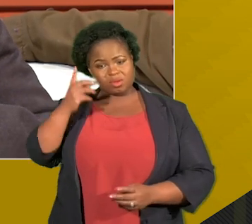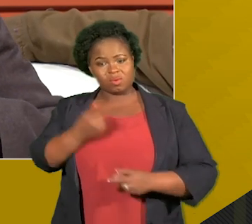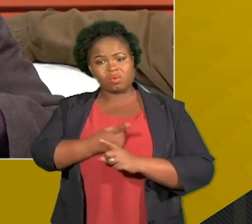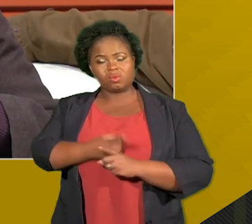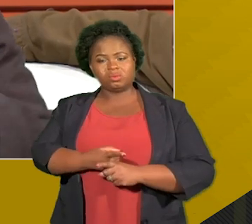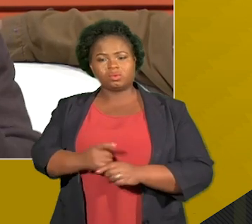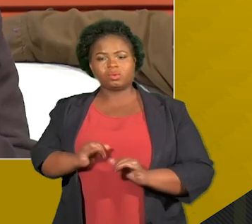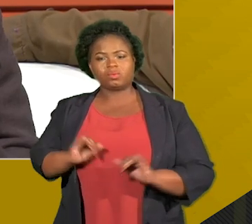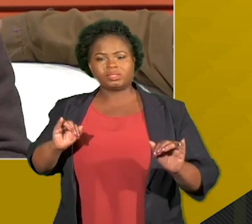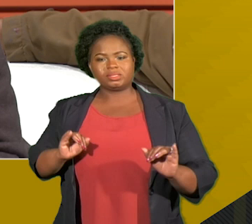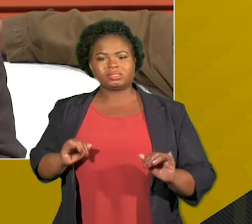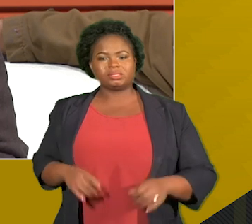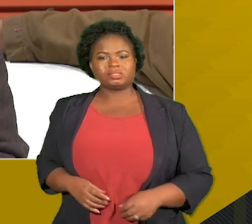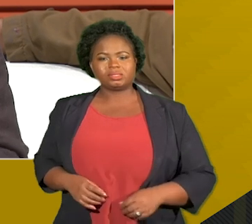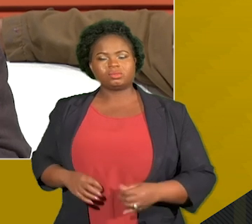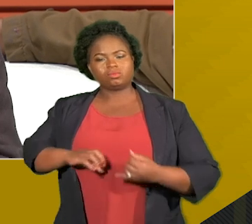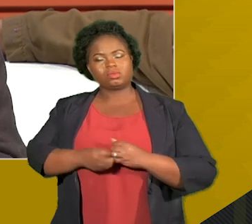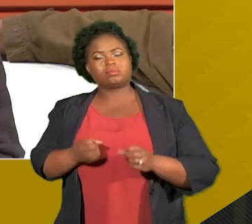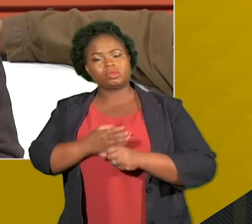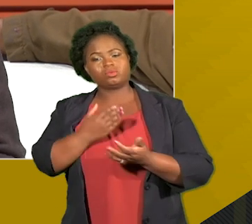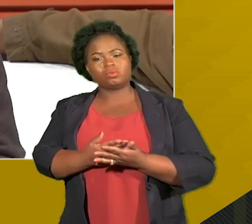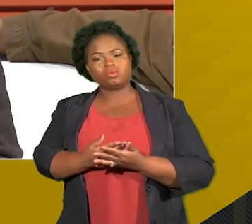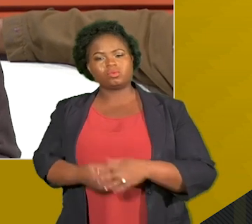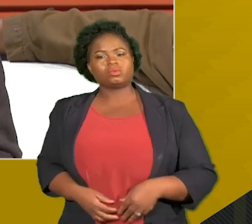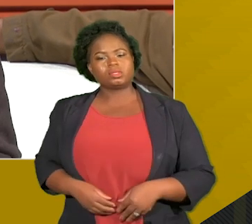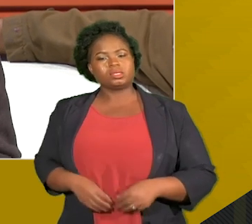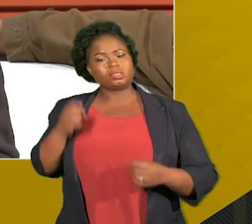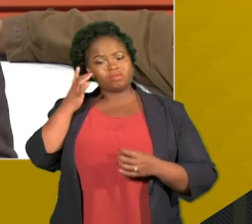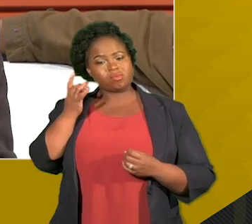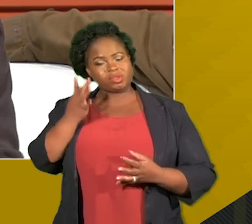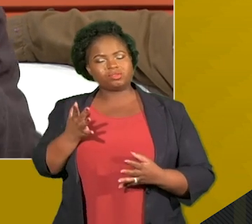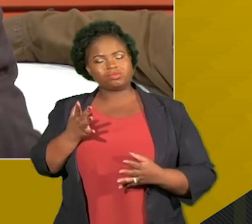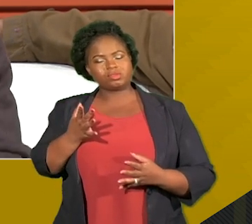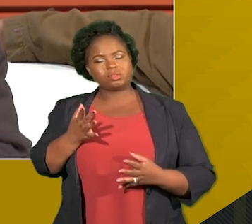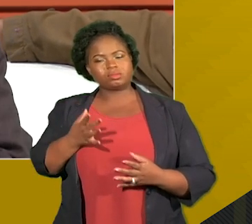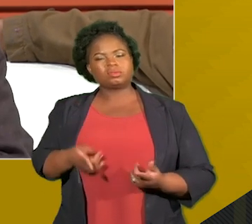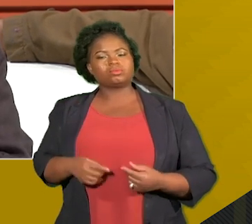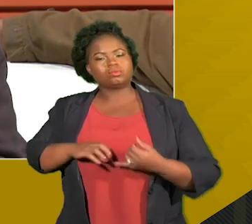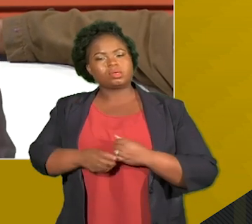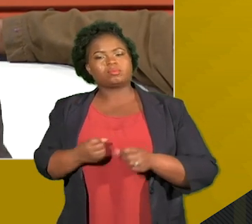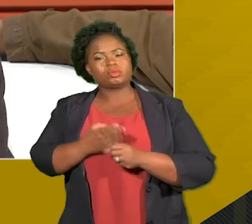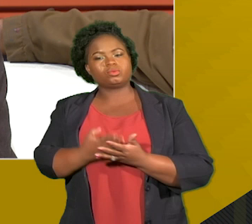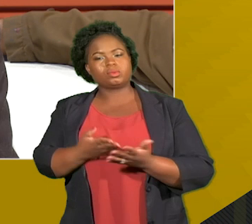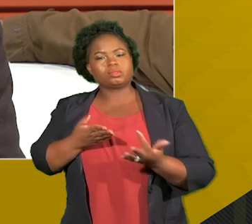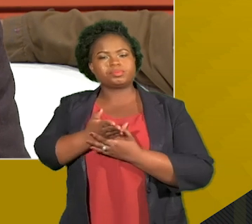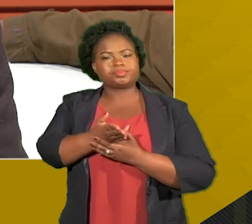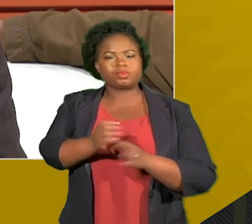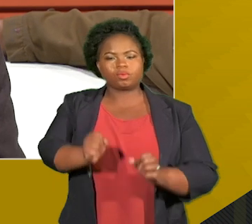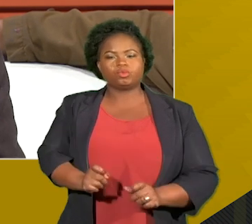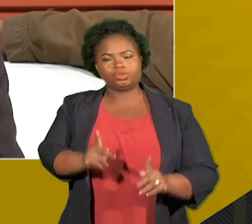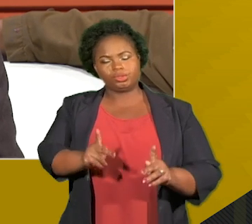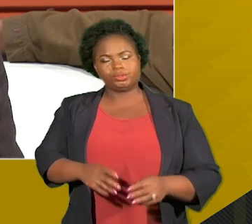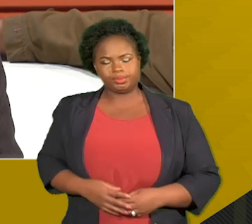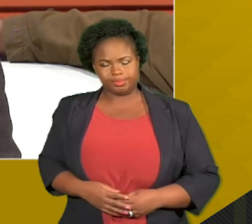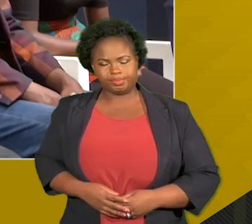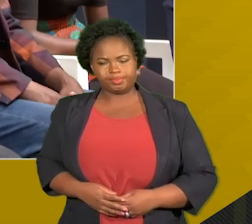of soaking up as much information, like what I was mentioning earlier, and opportunities as possible without tainting your